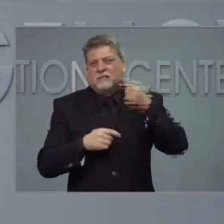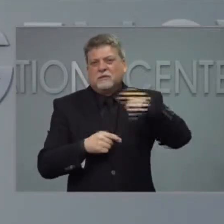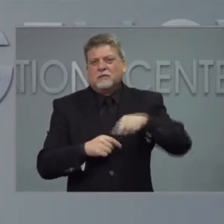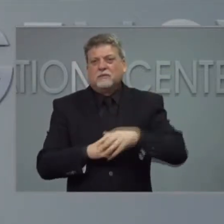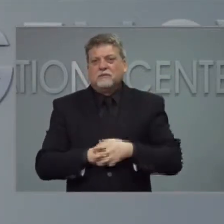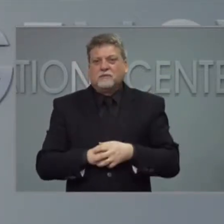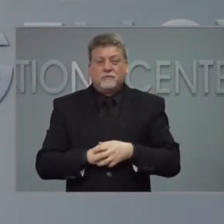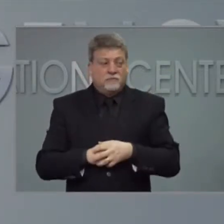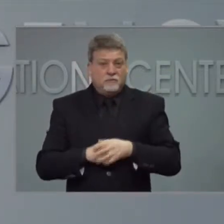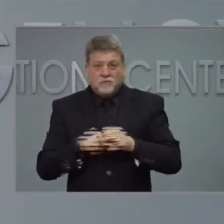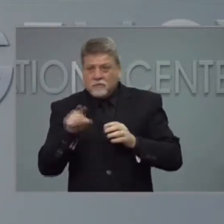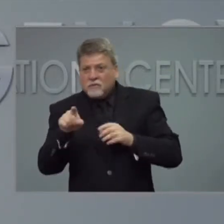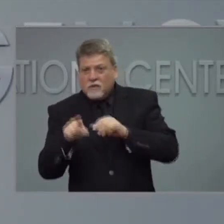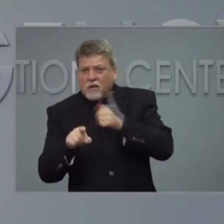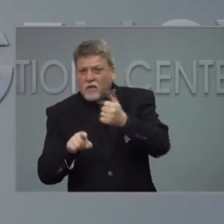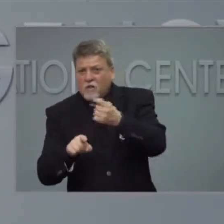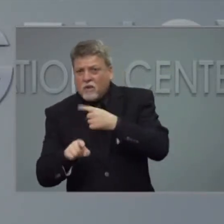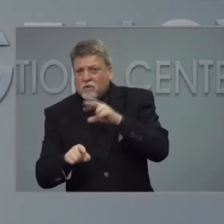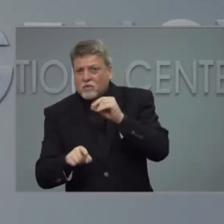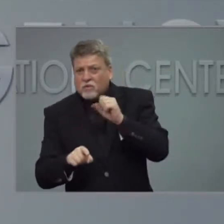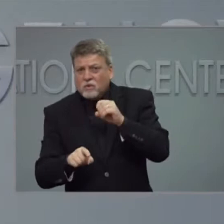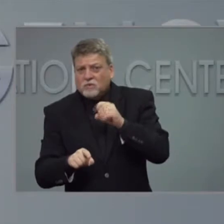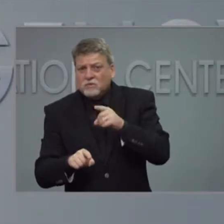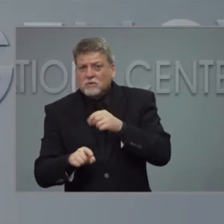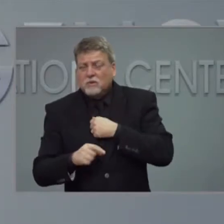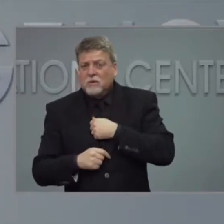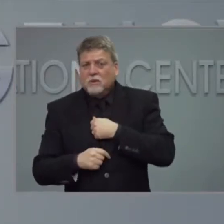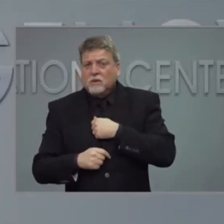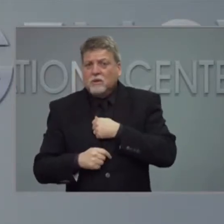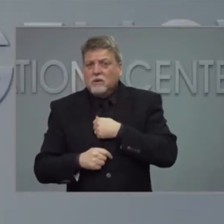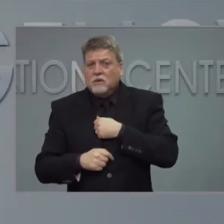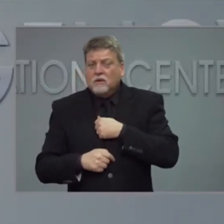follow-up? Oh, there's a follow-up, Rose?